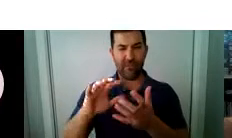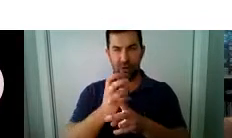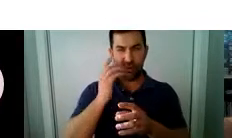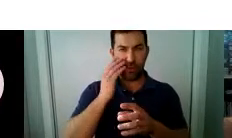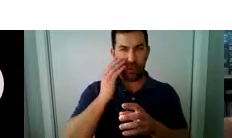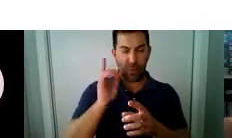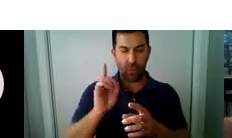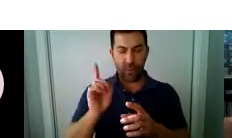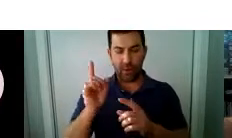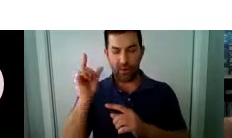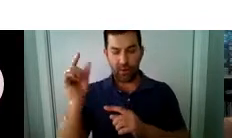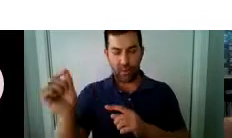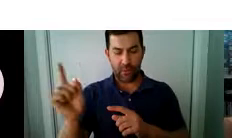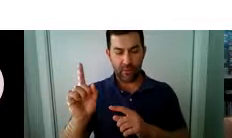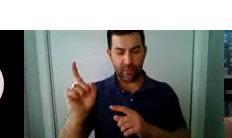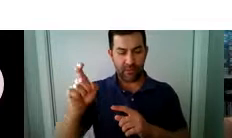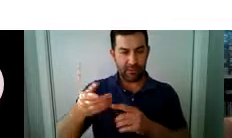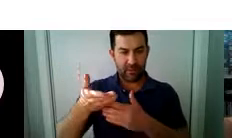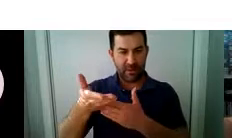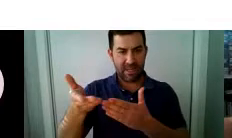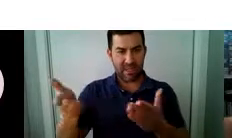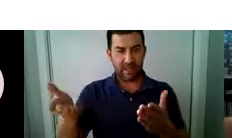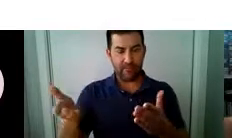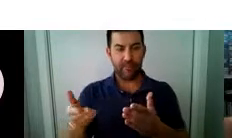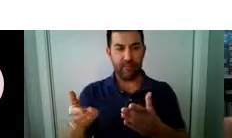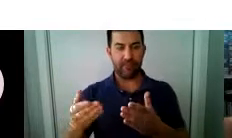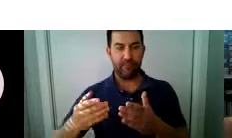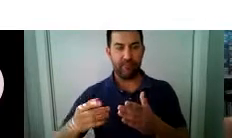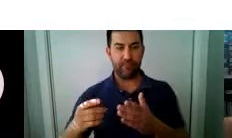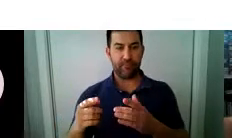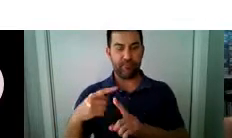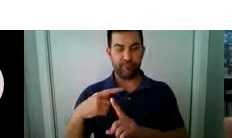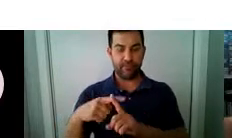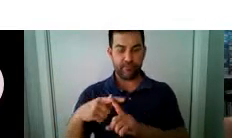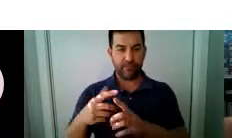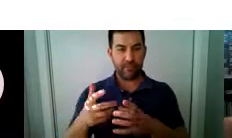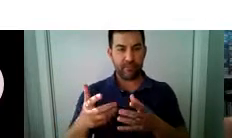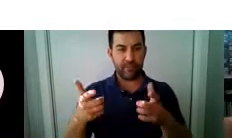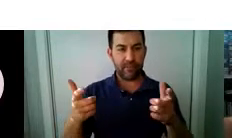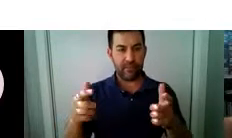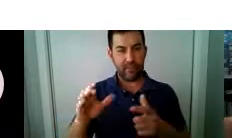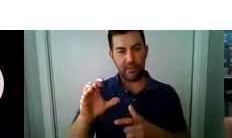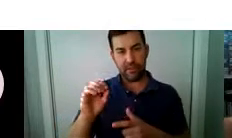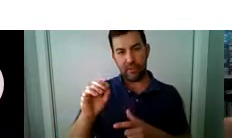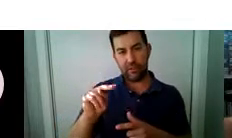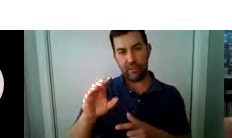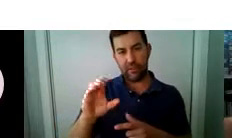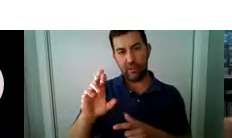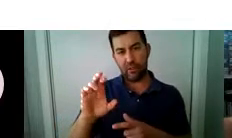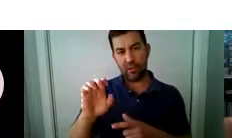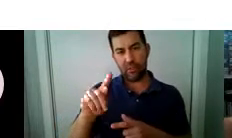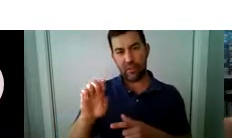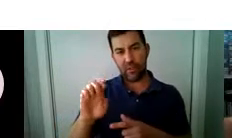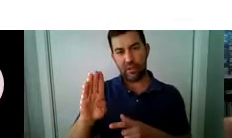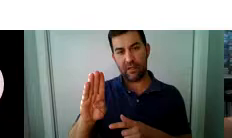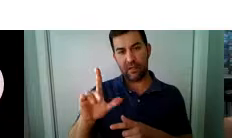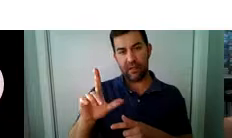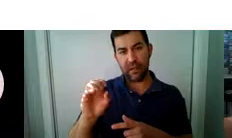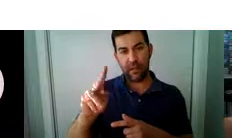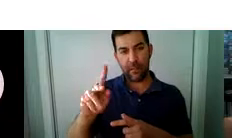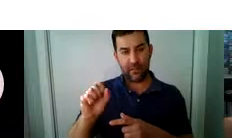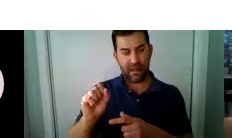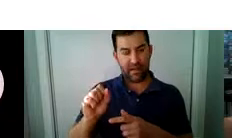you're going, where you're supposed to be. Additionally, there are heavy concrete blocks that block visibility, as well